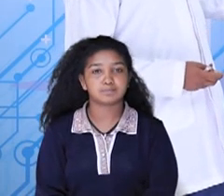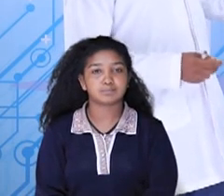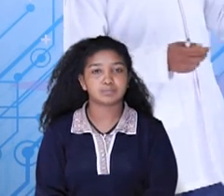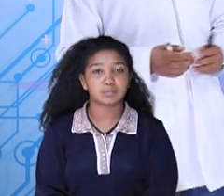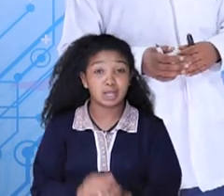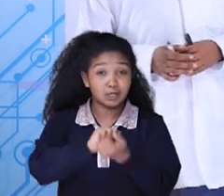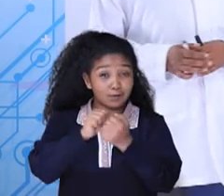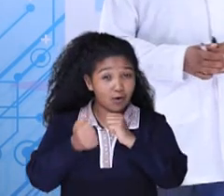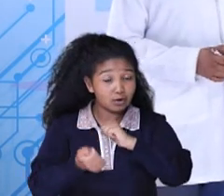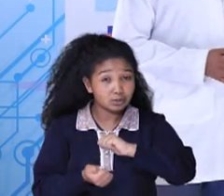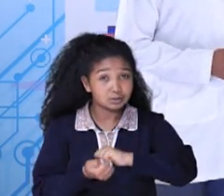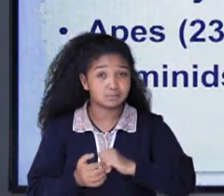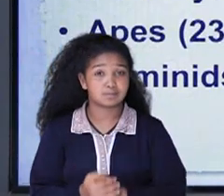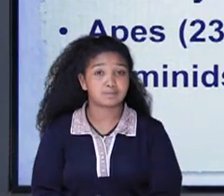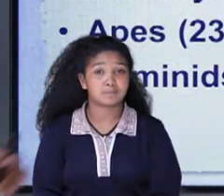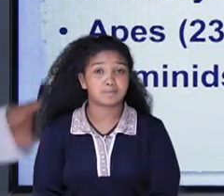In evolution,